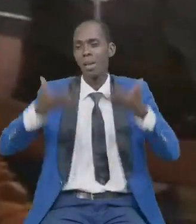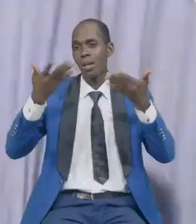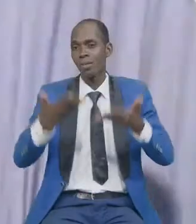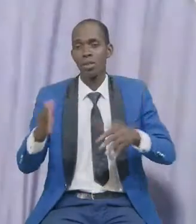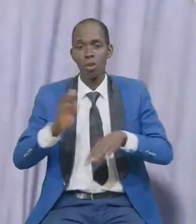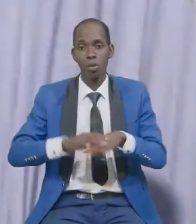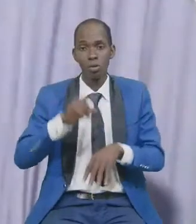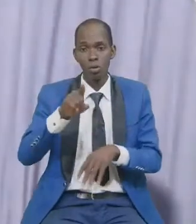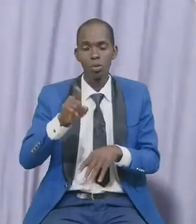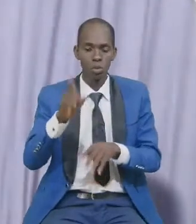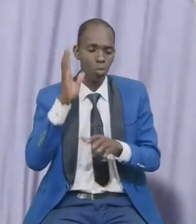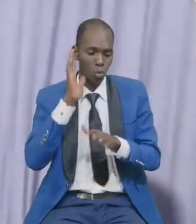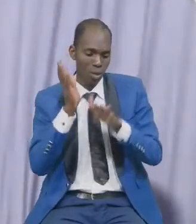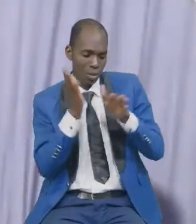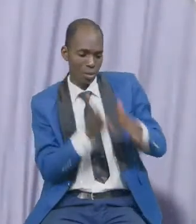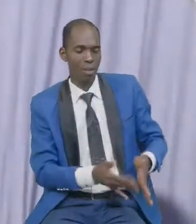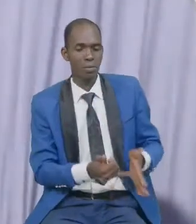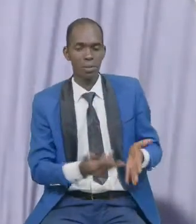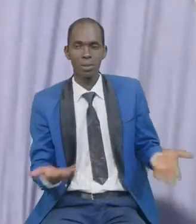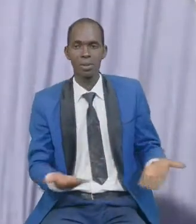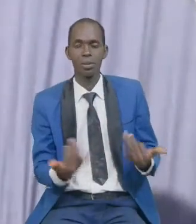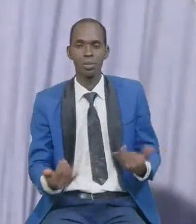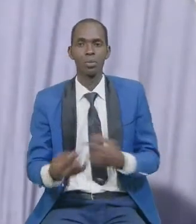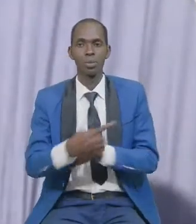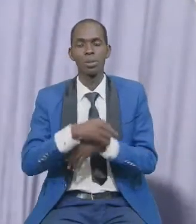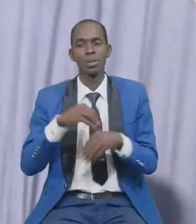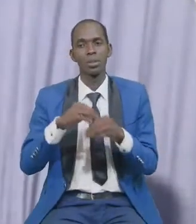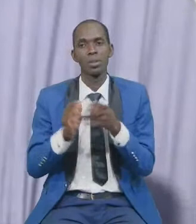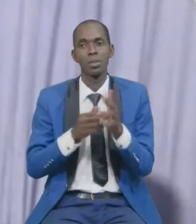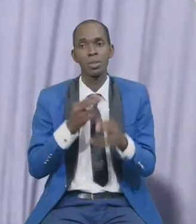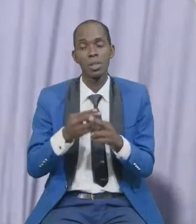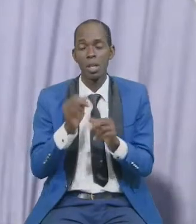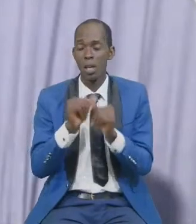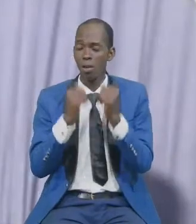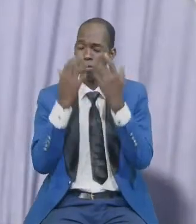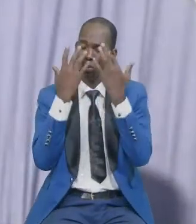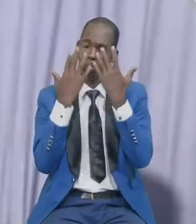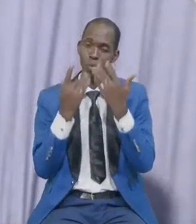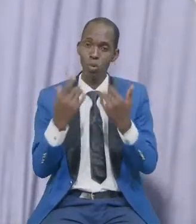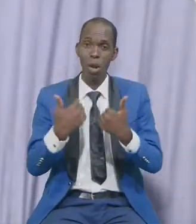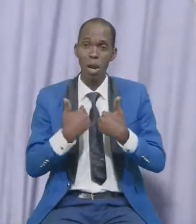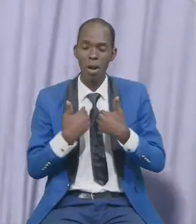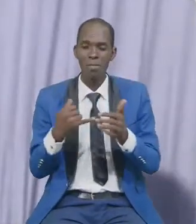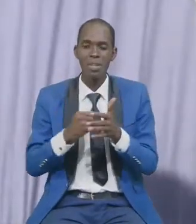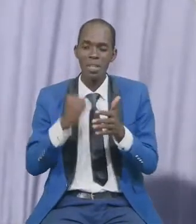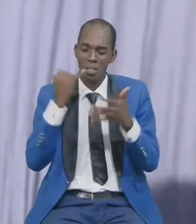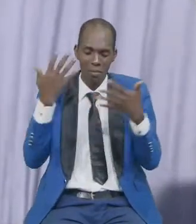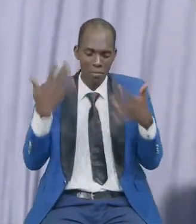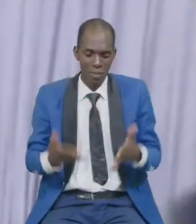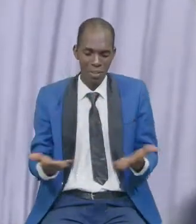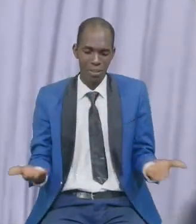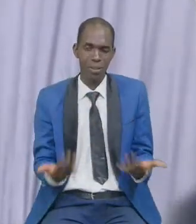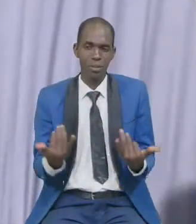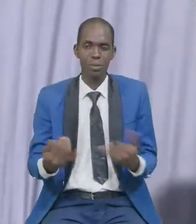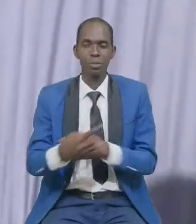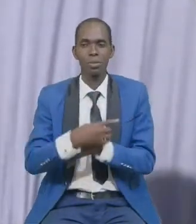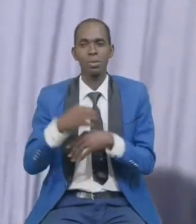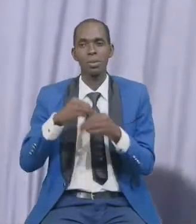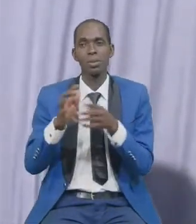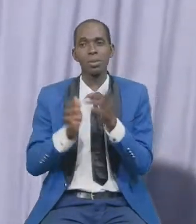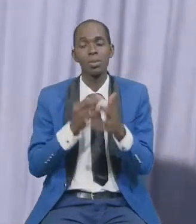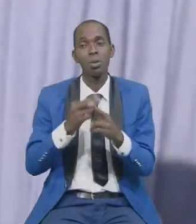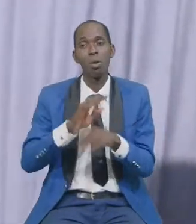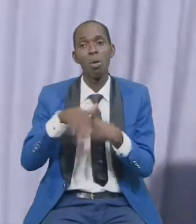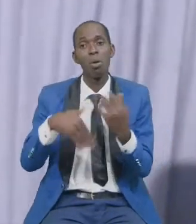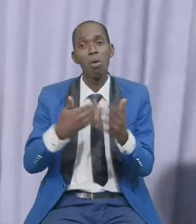it here today. Every sorrow you have is finished here today. All your sicknesses